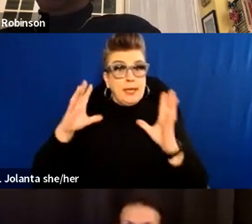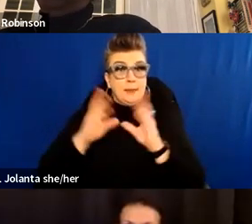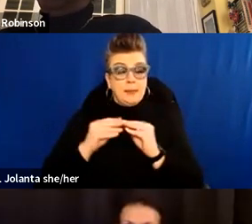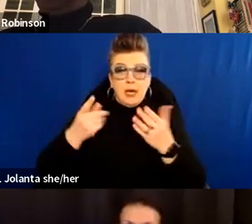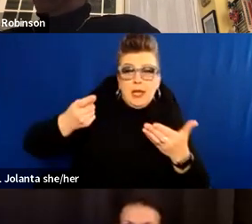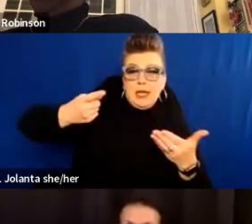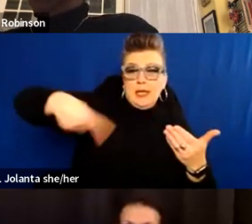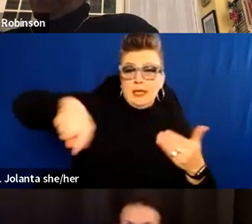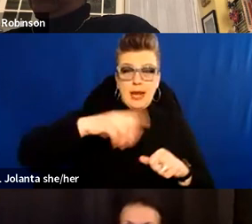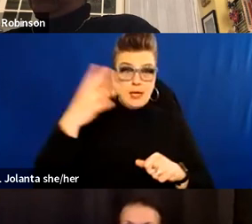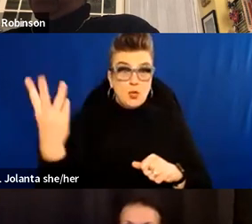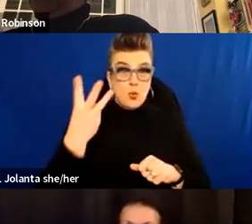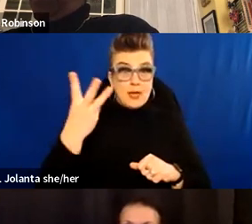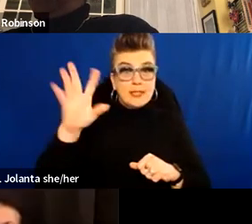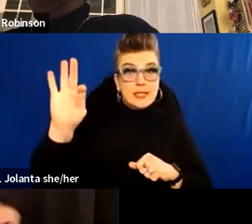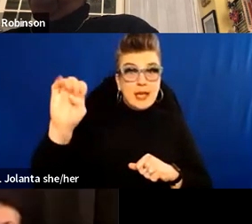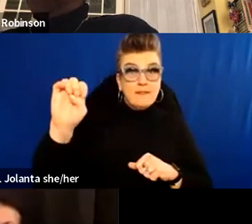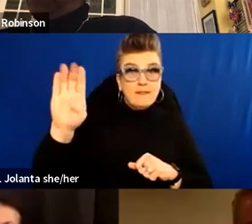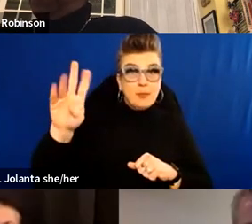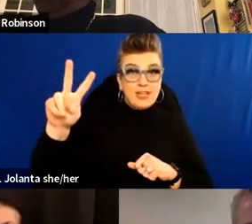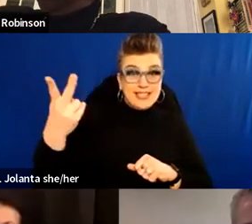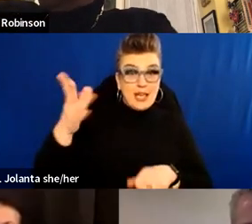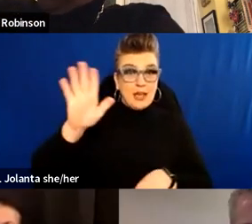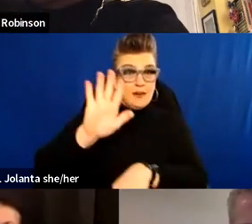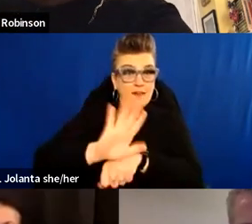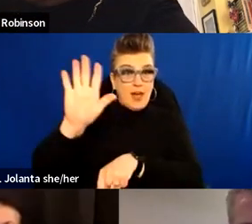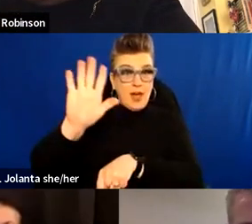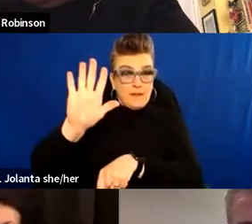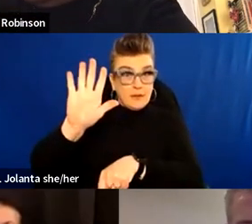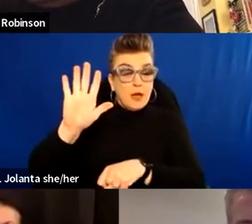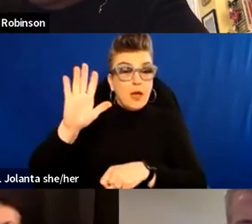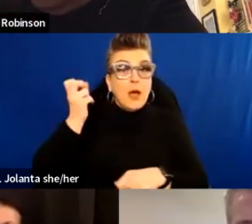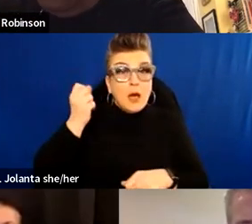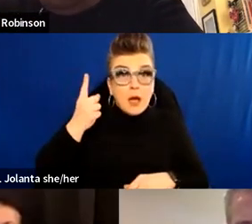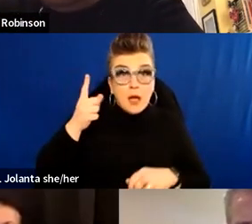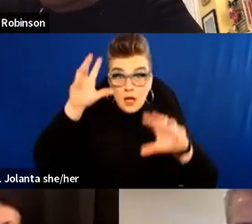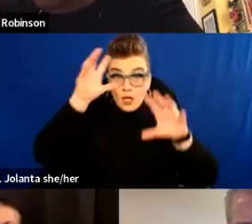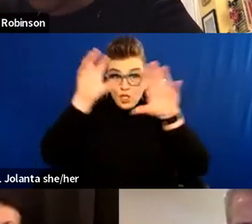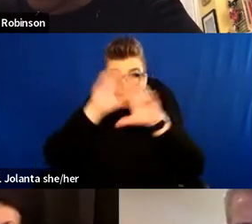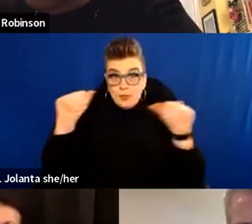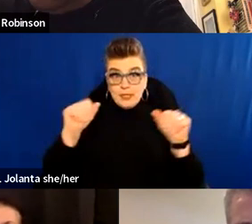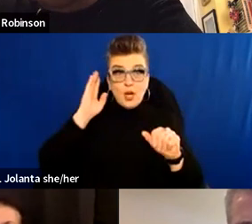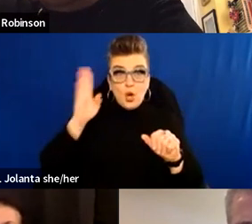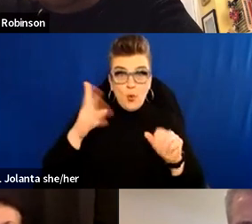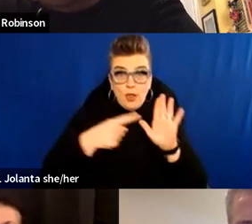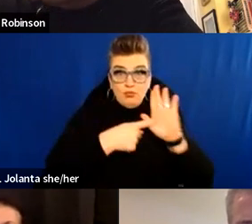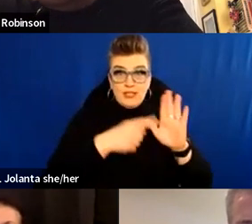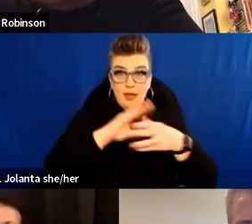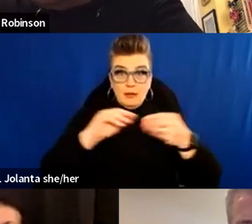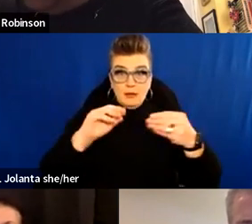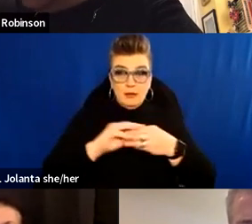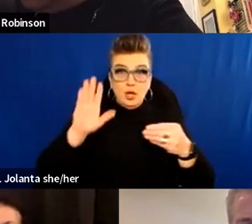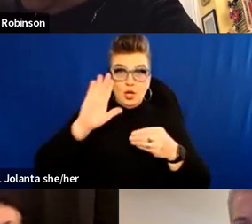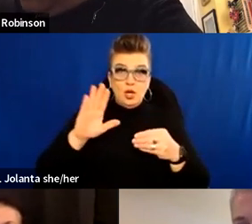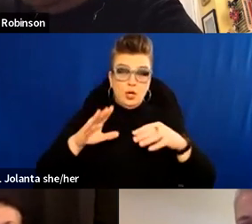wednesday february 2nd at 5 pm at which time the superintendent will present her preliminary fiscal